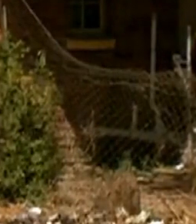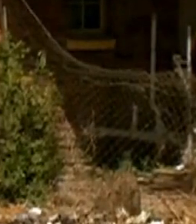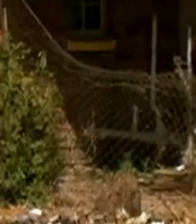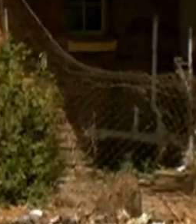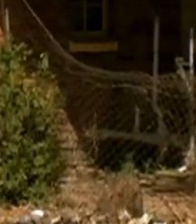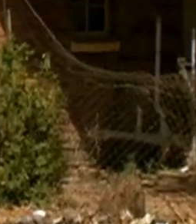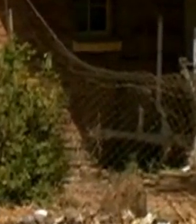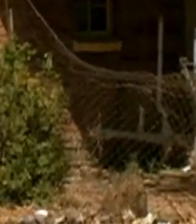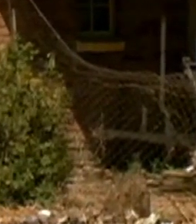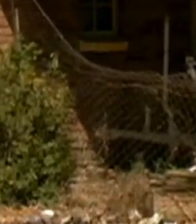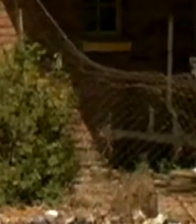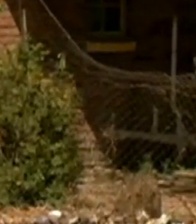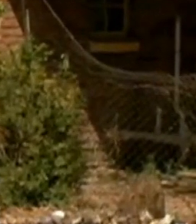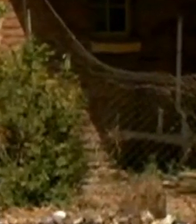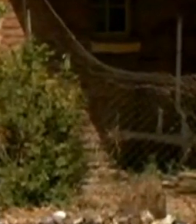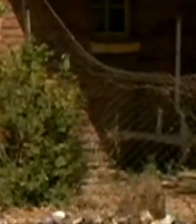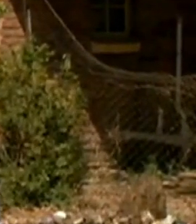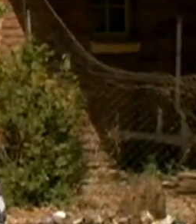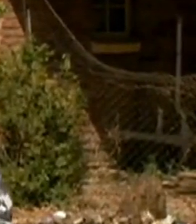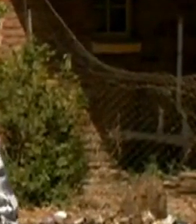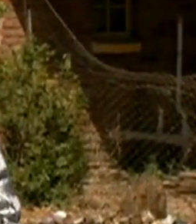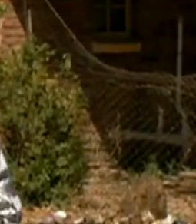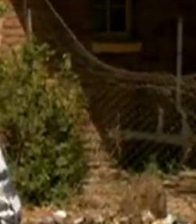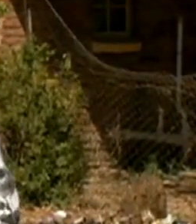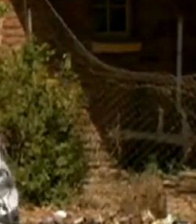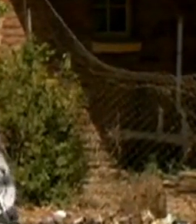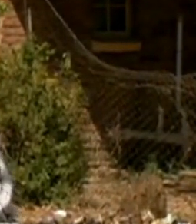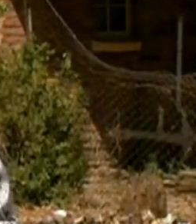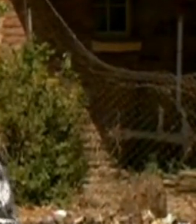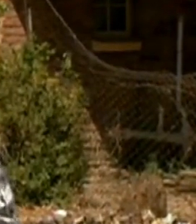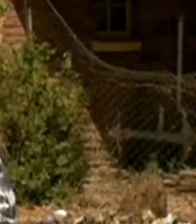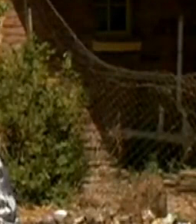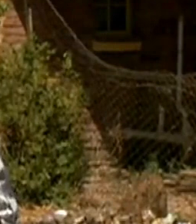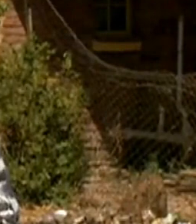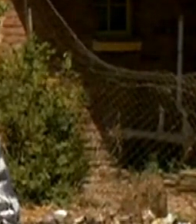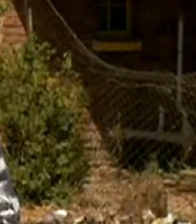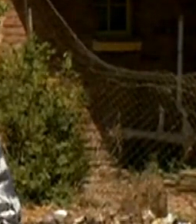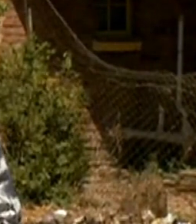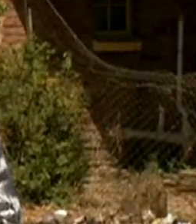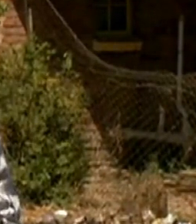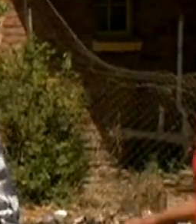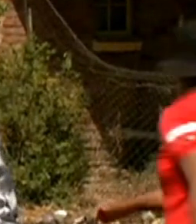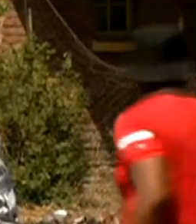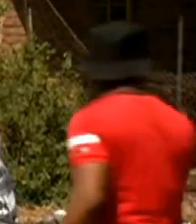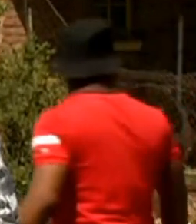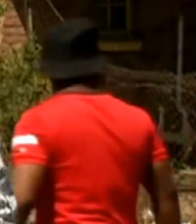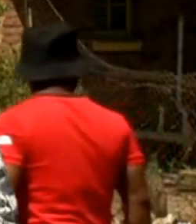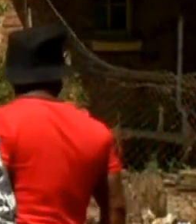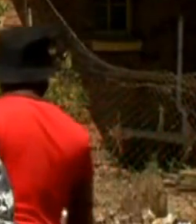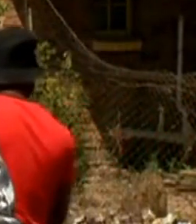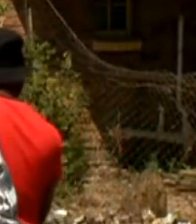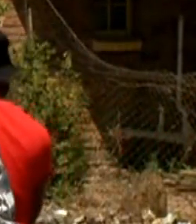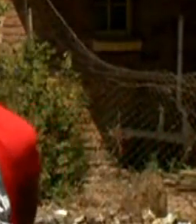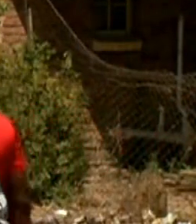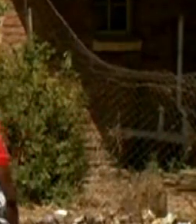to this date, there's still nothing happening. And they're also complaining, of course, about the other service delivery, and